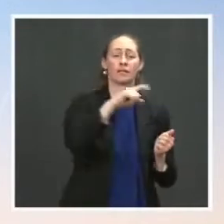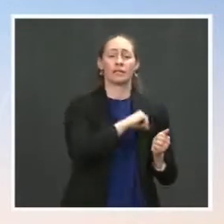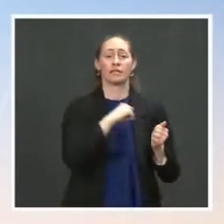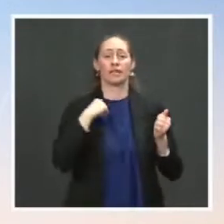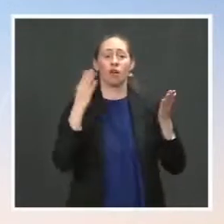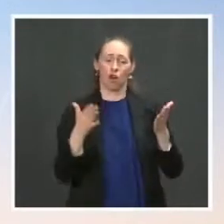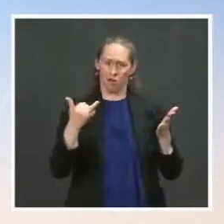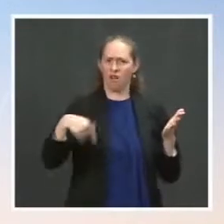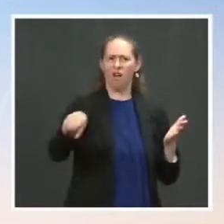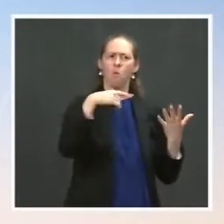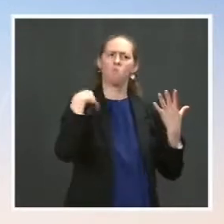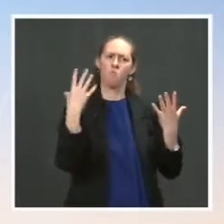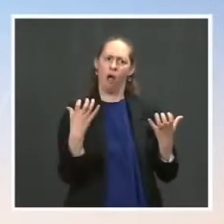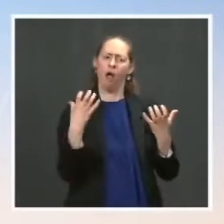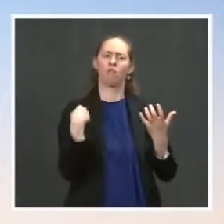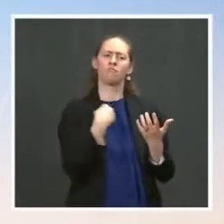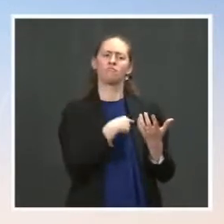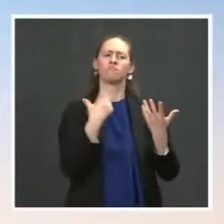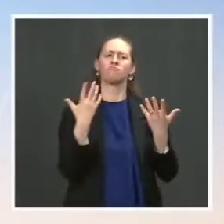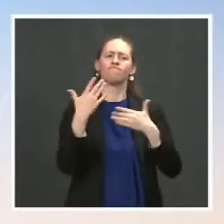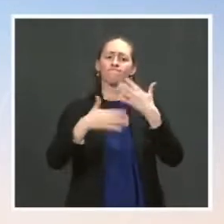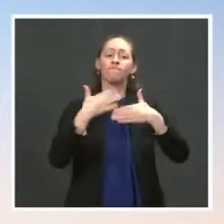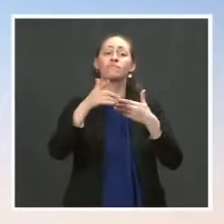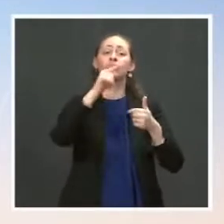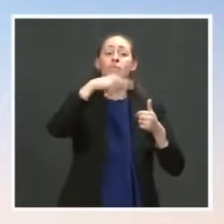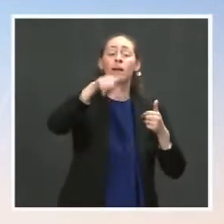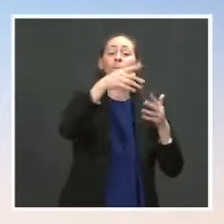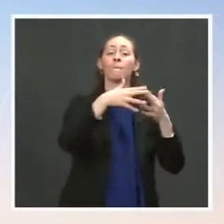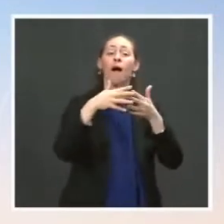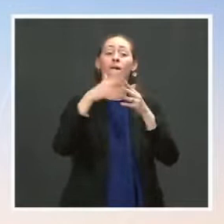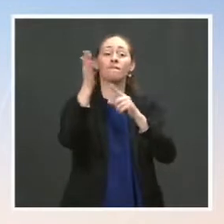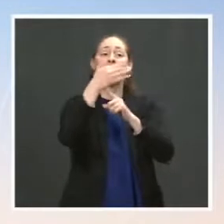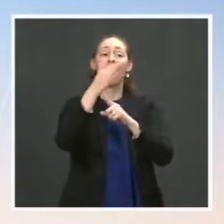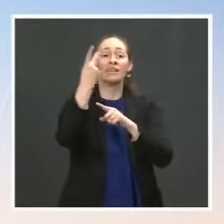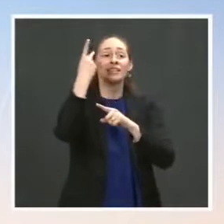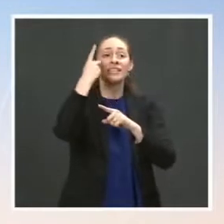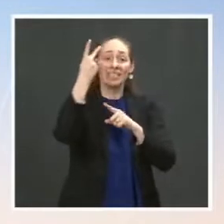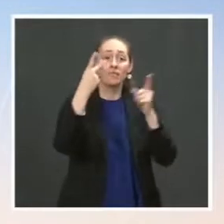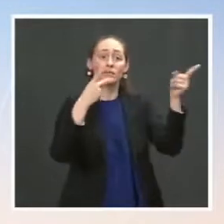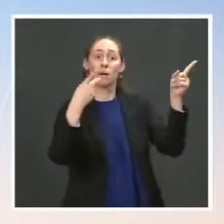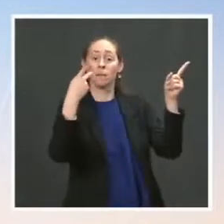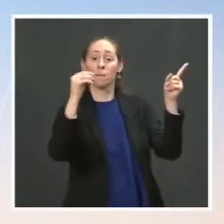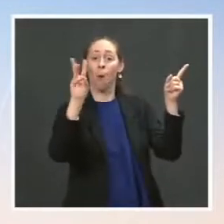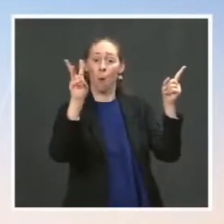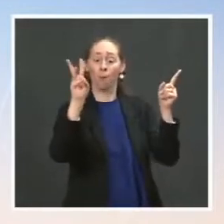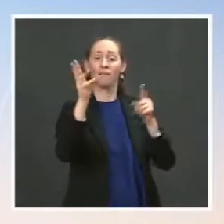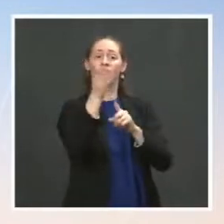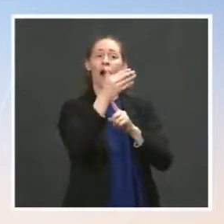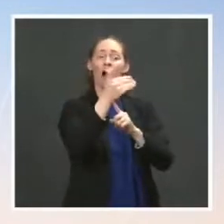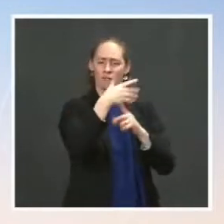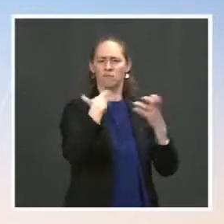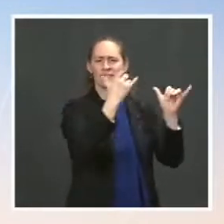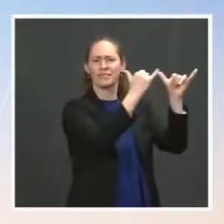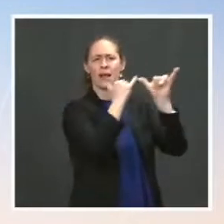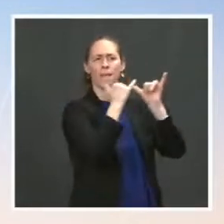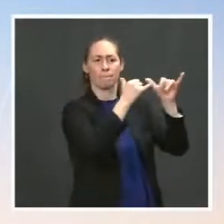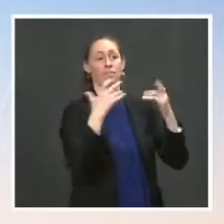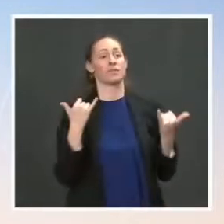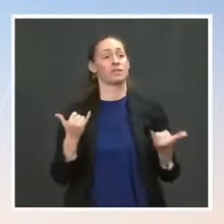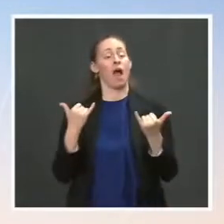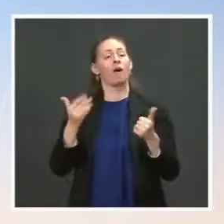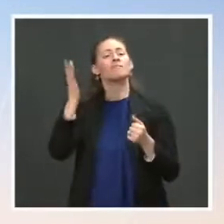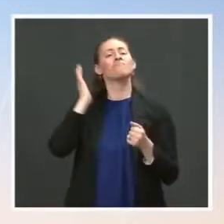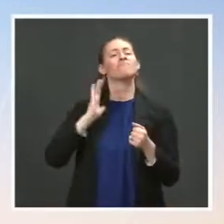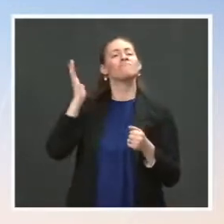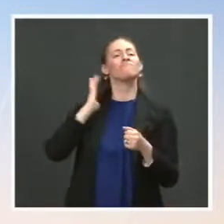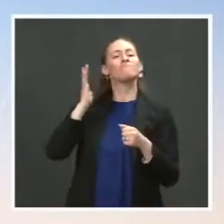the American flag flies on federal buildings. Today also happens to be National Former Prisoner of War Recognition